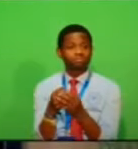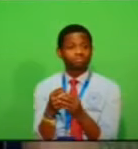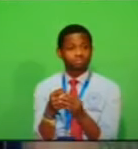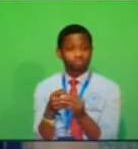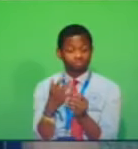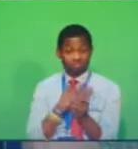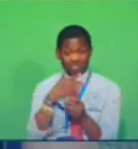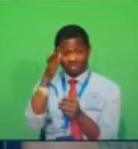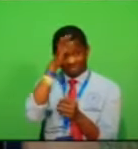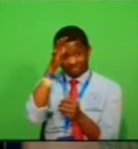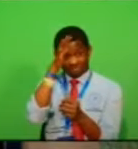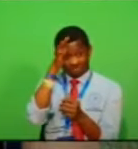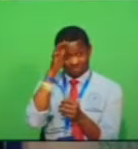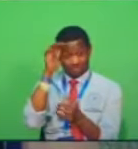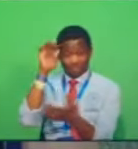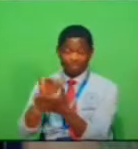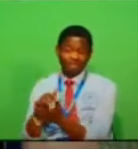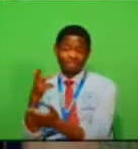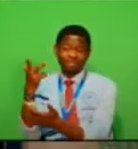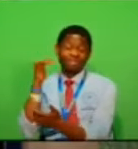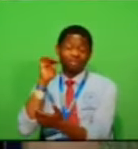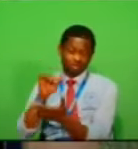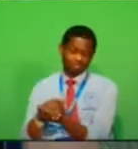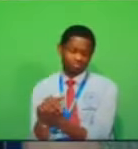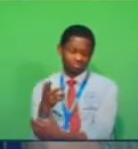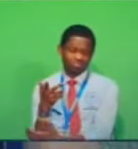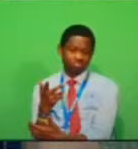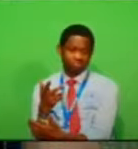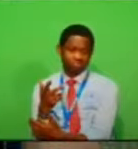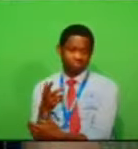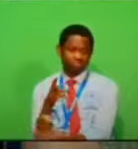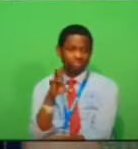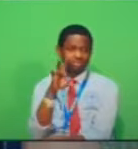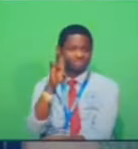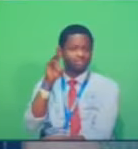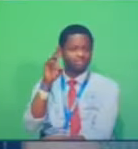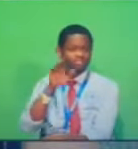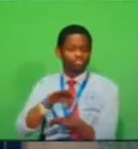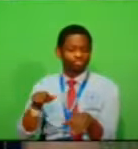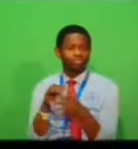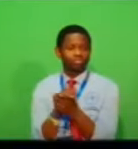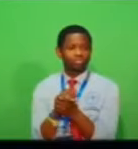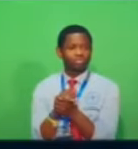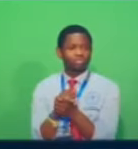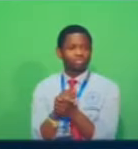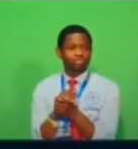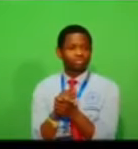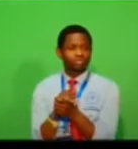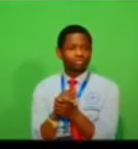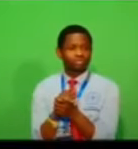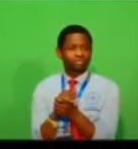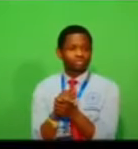My father married 3 wives, 17 children. I am the 5th of